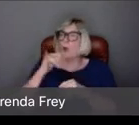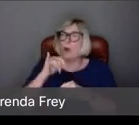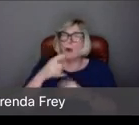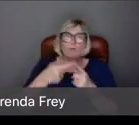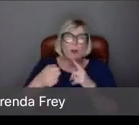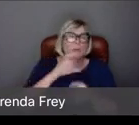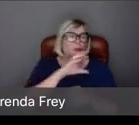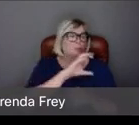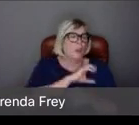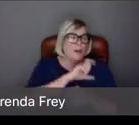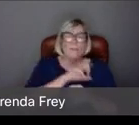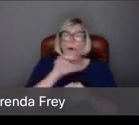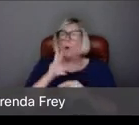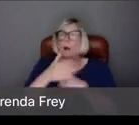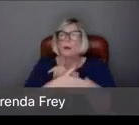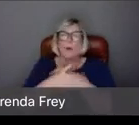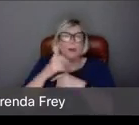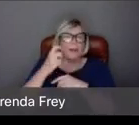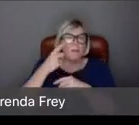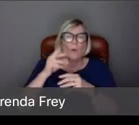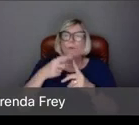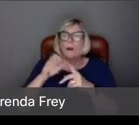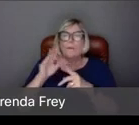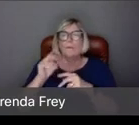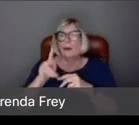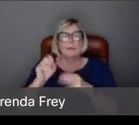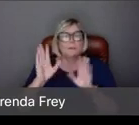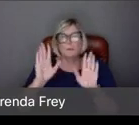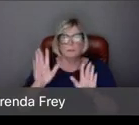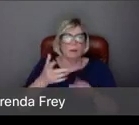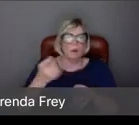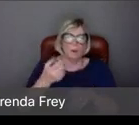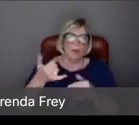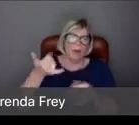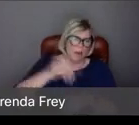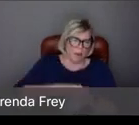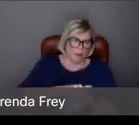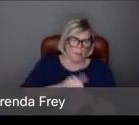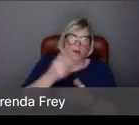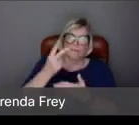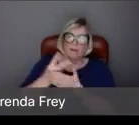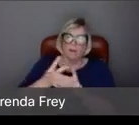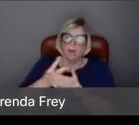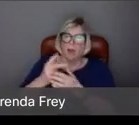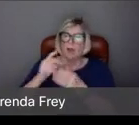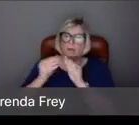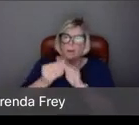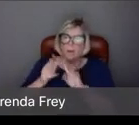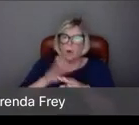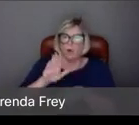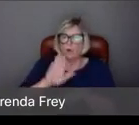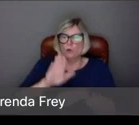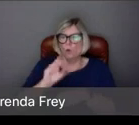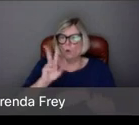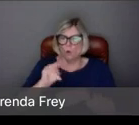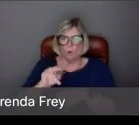county government, or like you say, from your bank or whatever. Yeah, always hang up, verify on your own. Do never trust